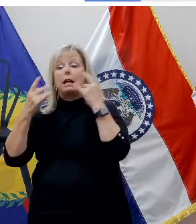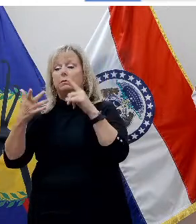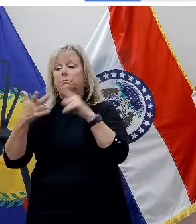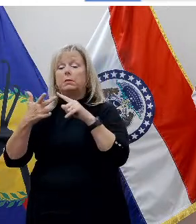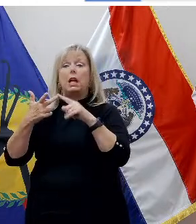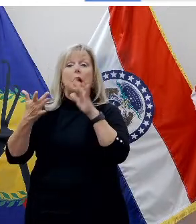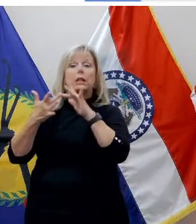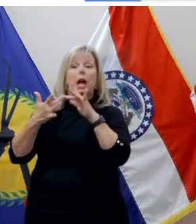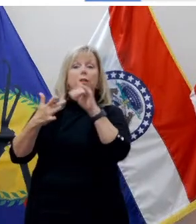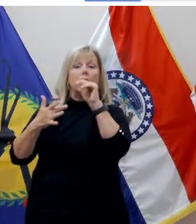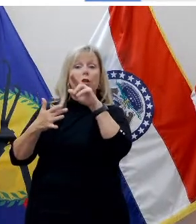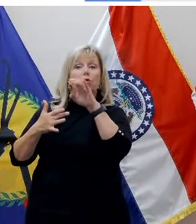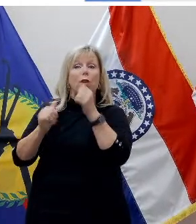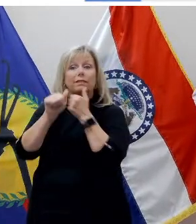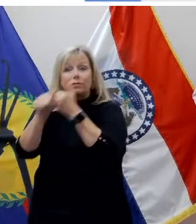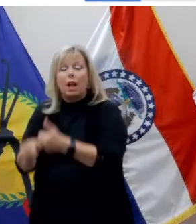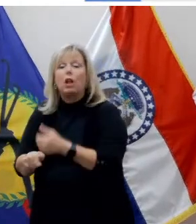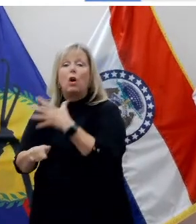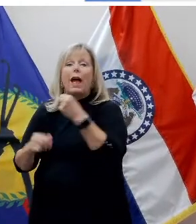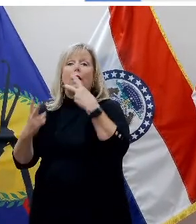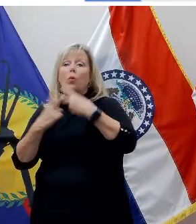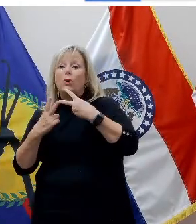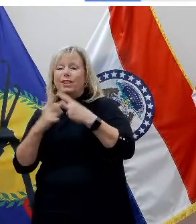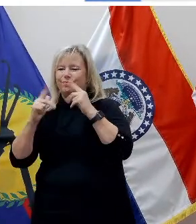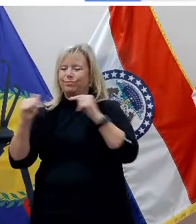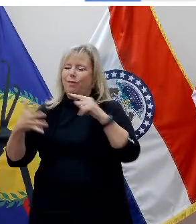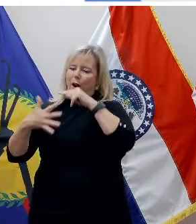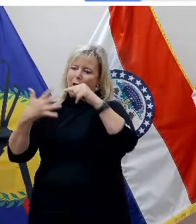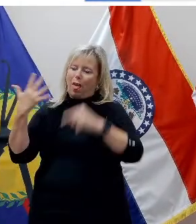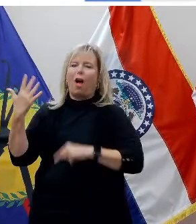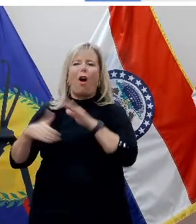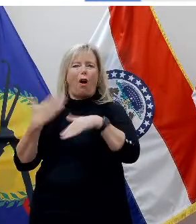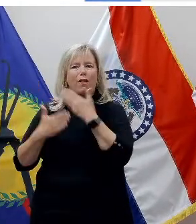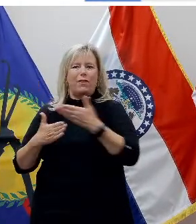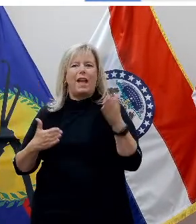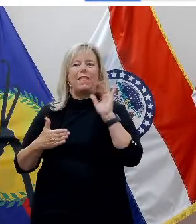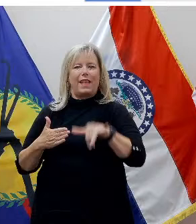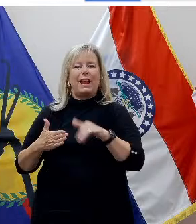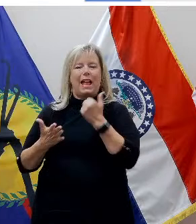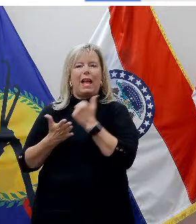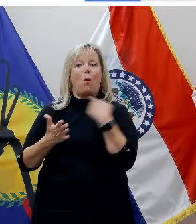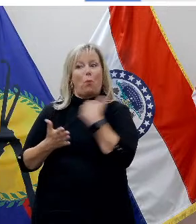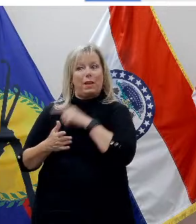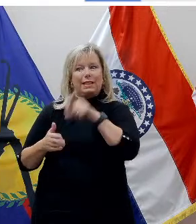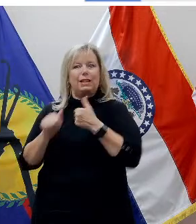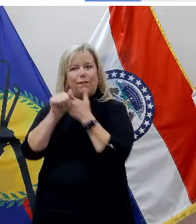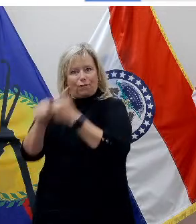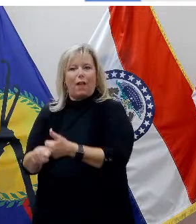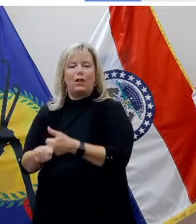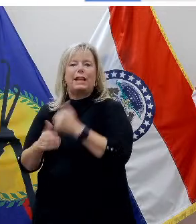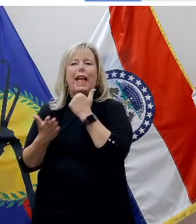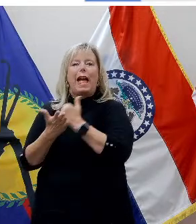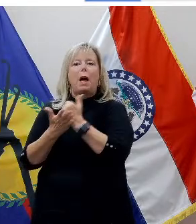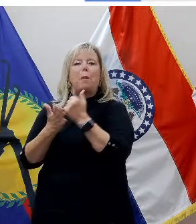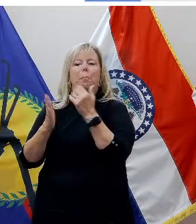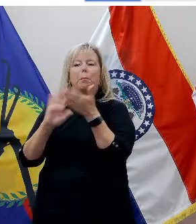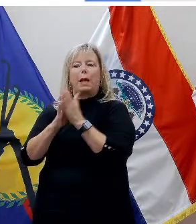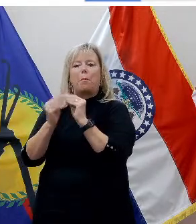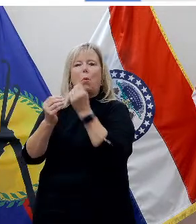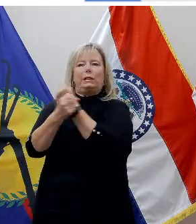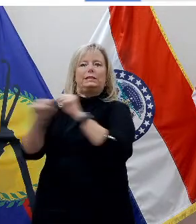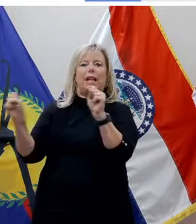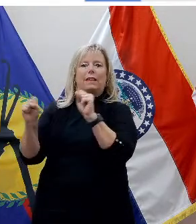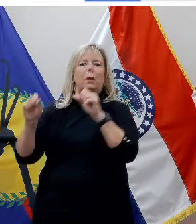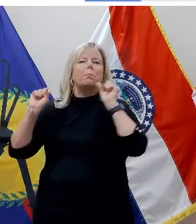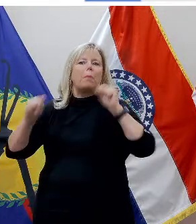and quarantine, and all of the other characteristics that they say are the thresholds that we need to use safer behaviors as much as